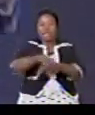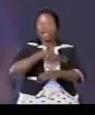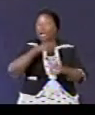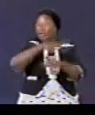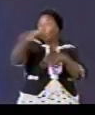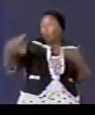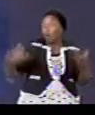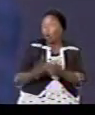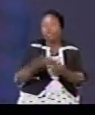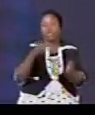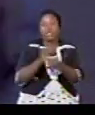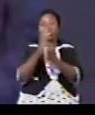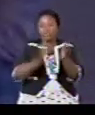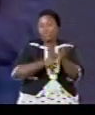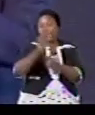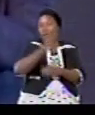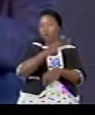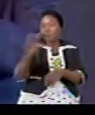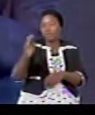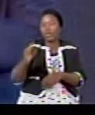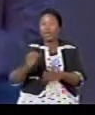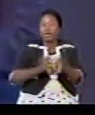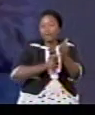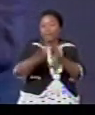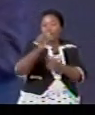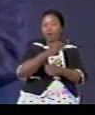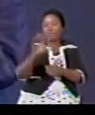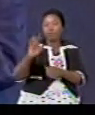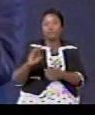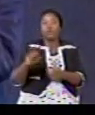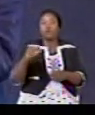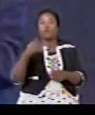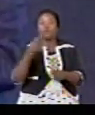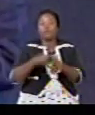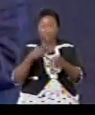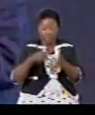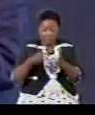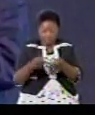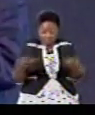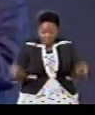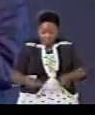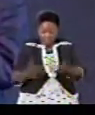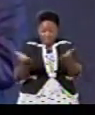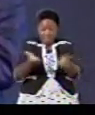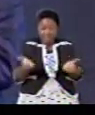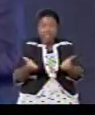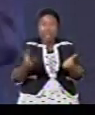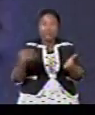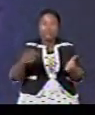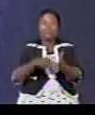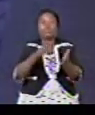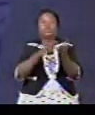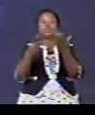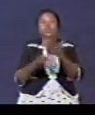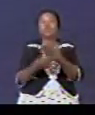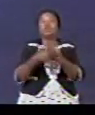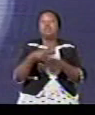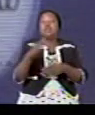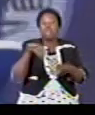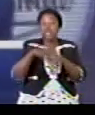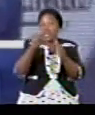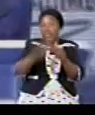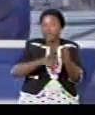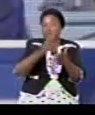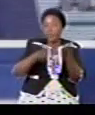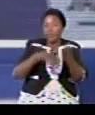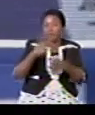all that are far off from the Alpha location of this crusade, in every part